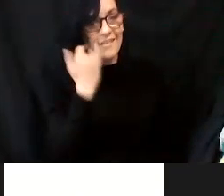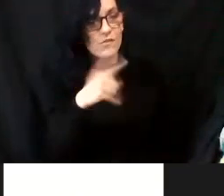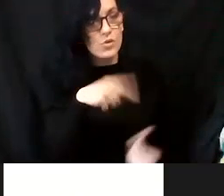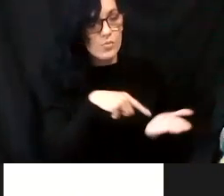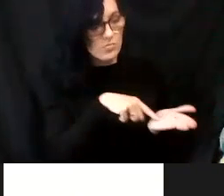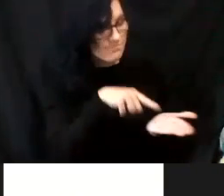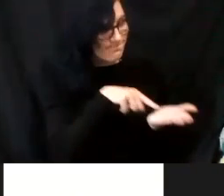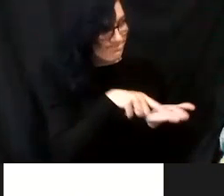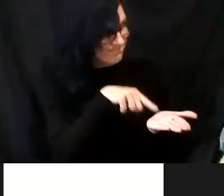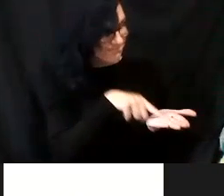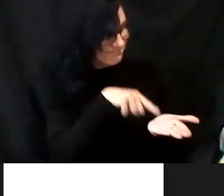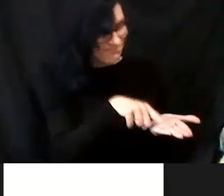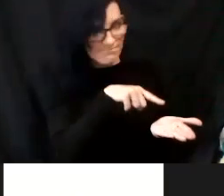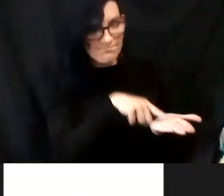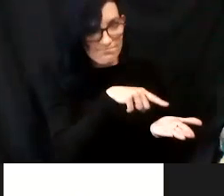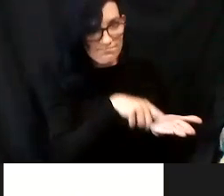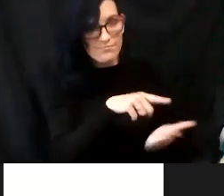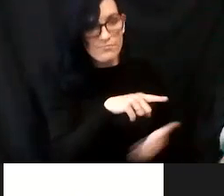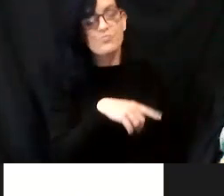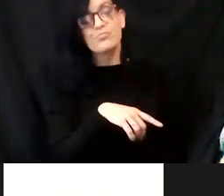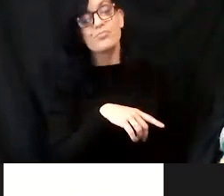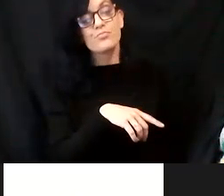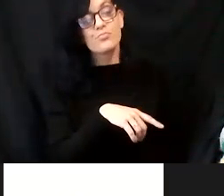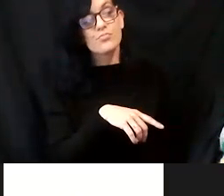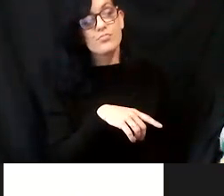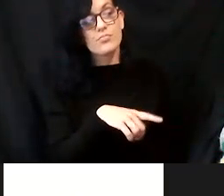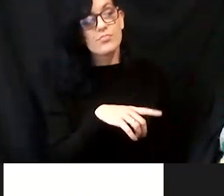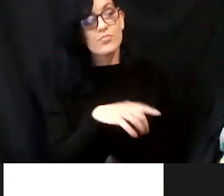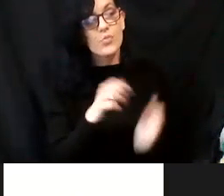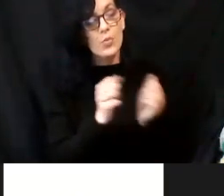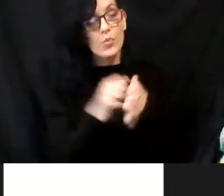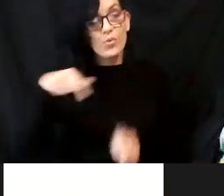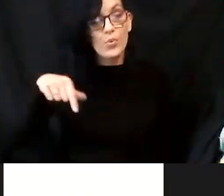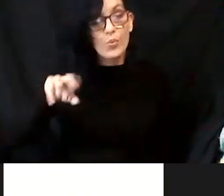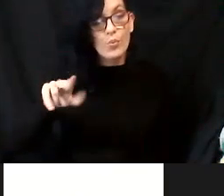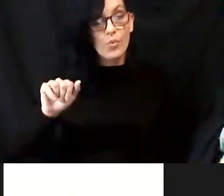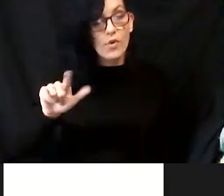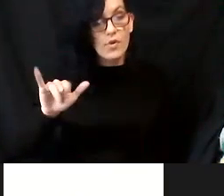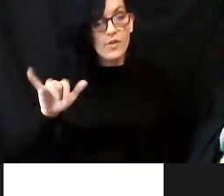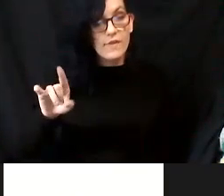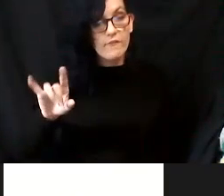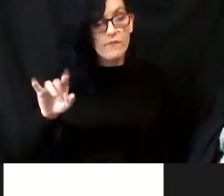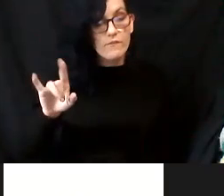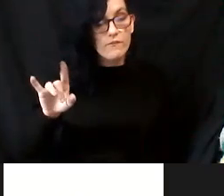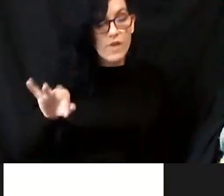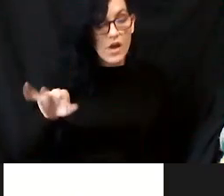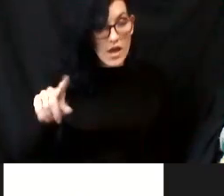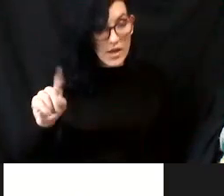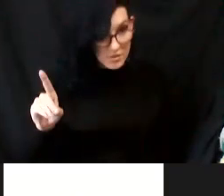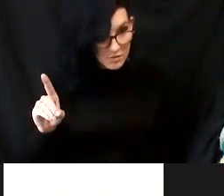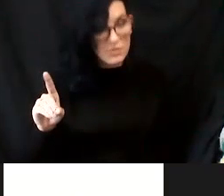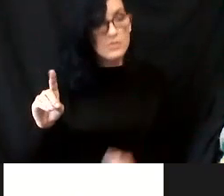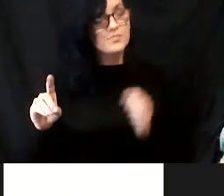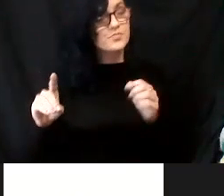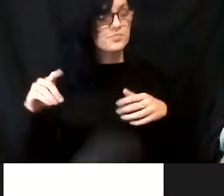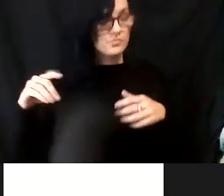that for the CARES Act protections that we talked about earlier, these months where